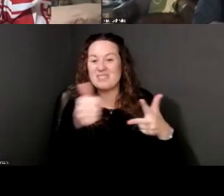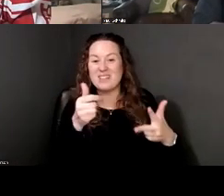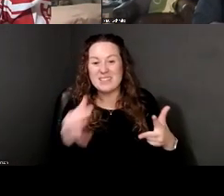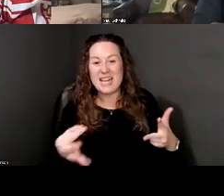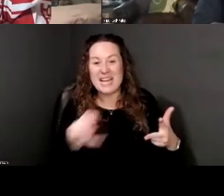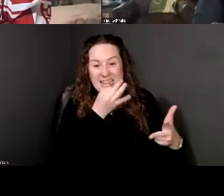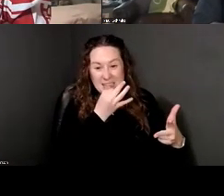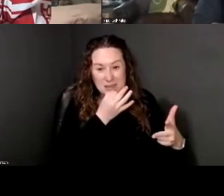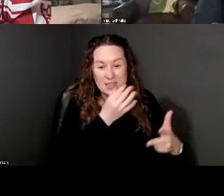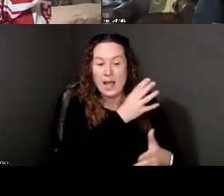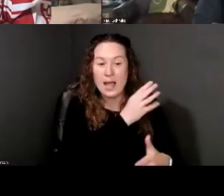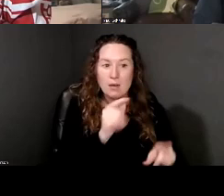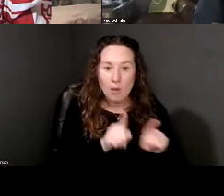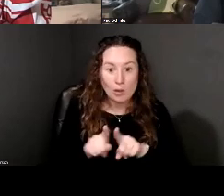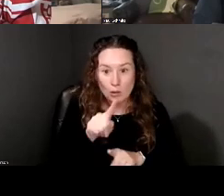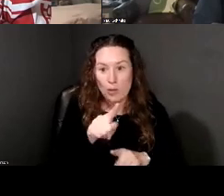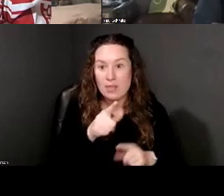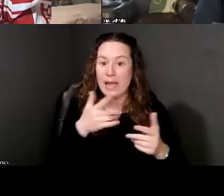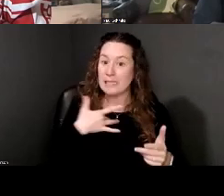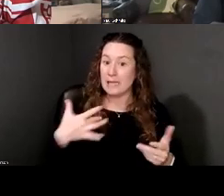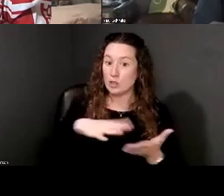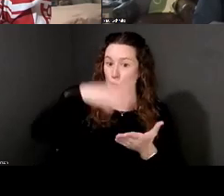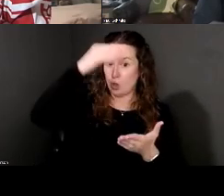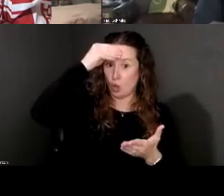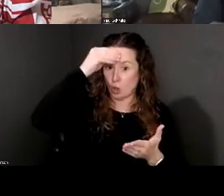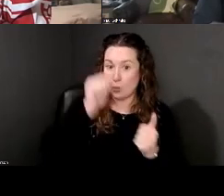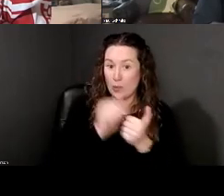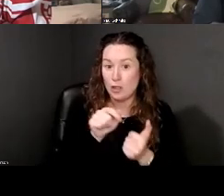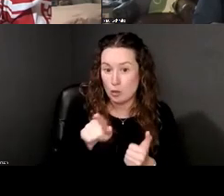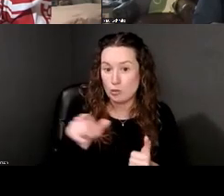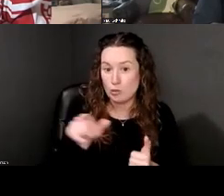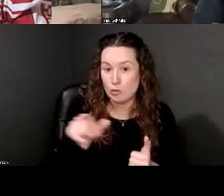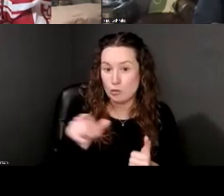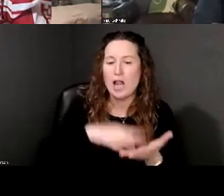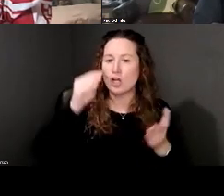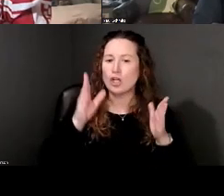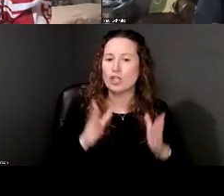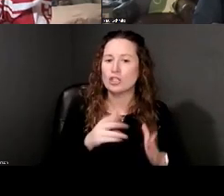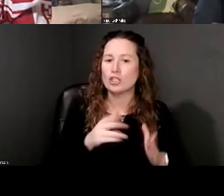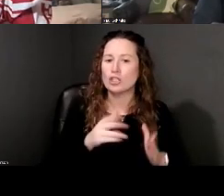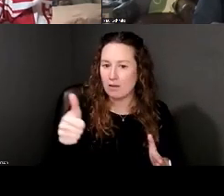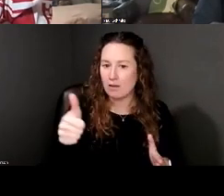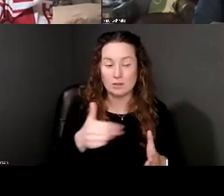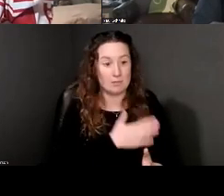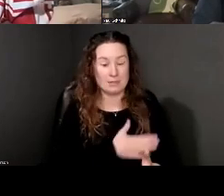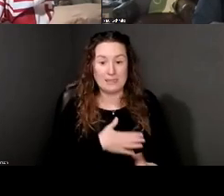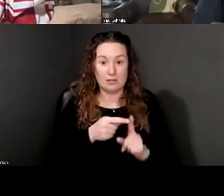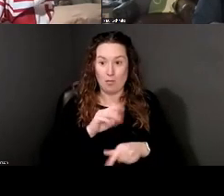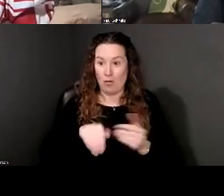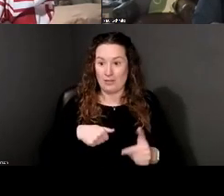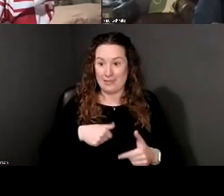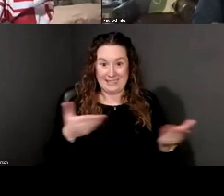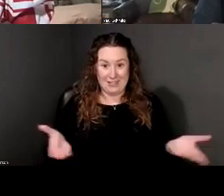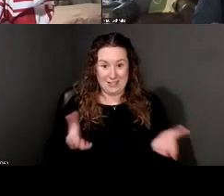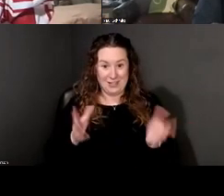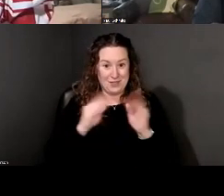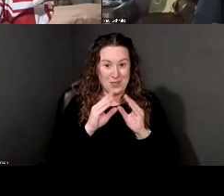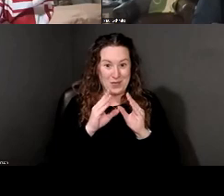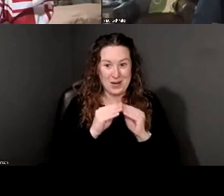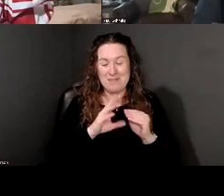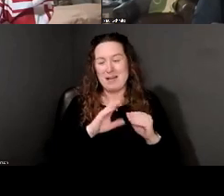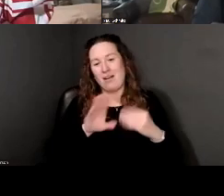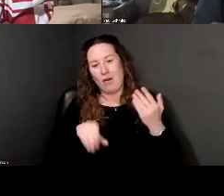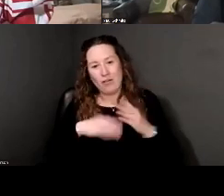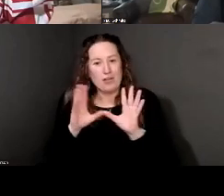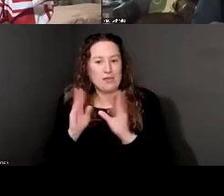reflect that they are also big learners and want to keep learning with you also. So please, from all of us at the forum and the extended forum family,